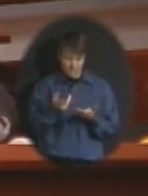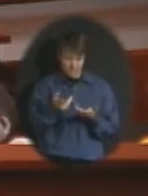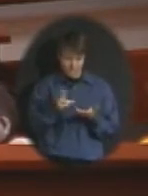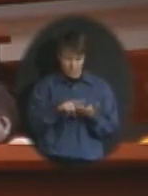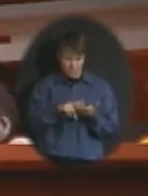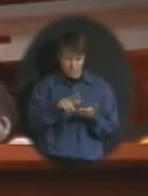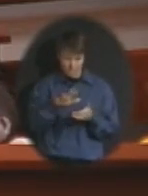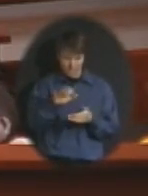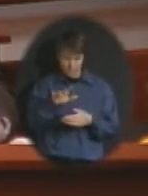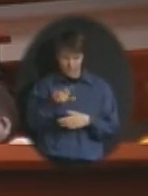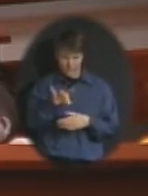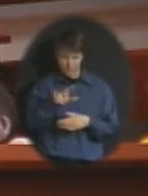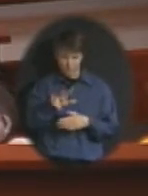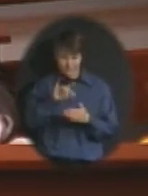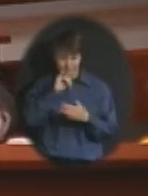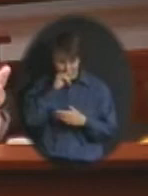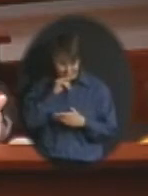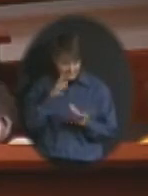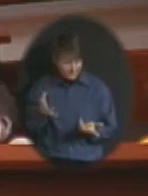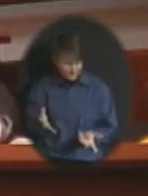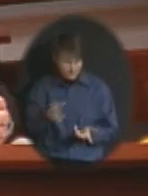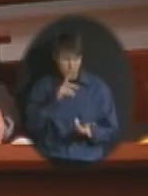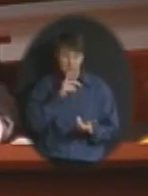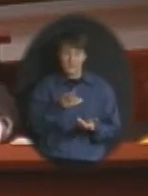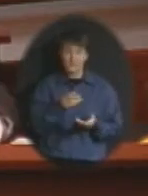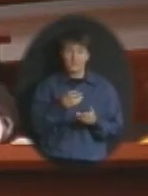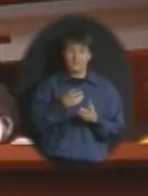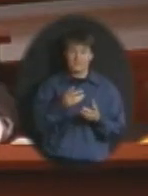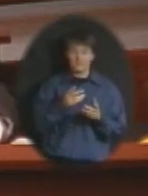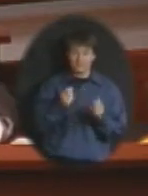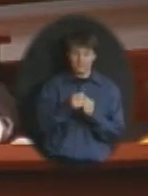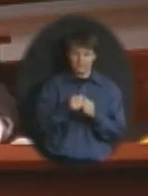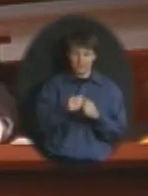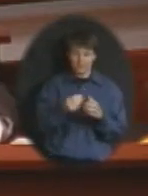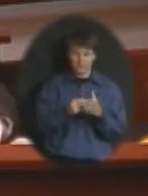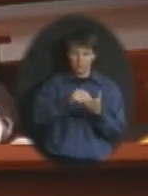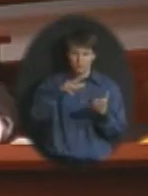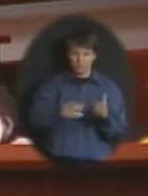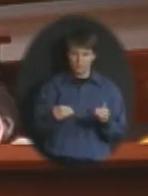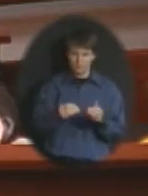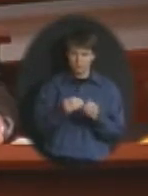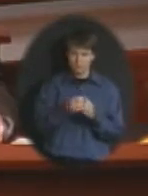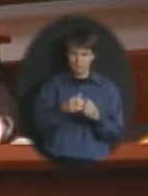583 kids. So again, the growth that we are continuing to have is pretty amazing.